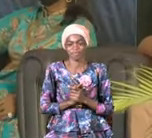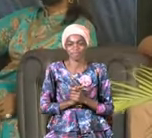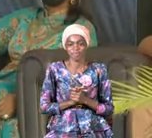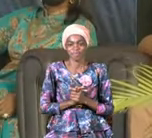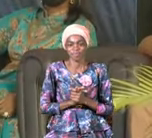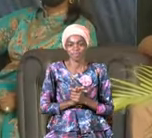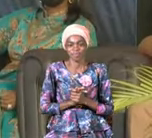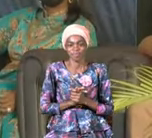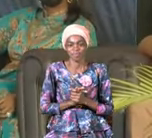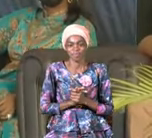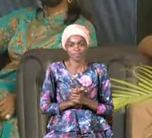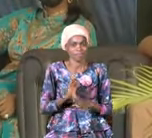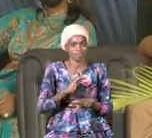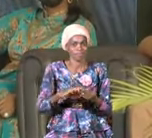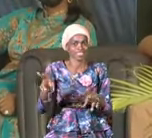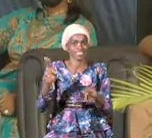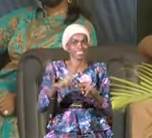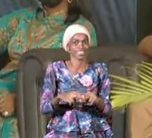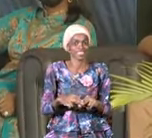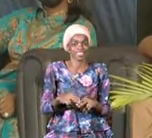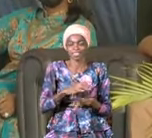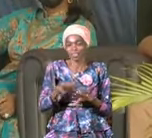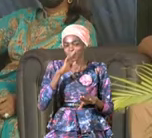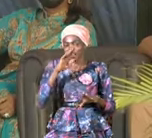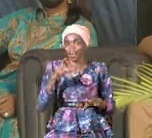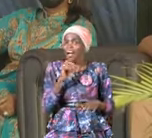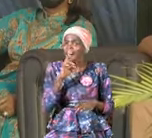Don't sit down. Are you tired?